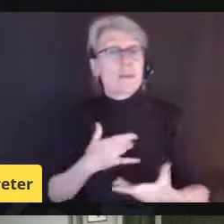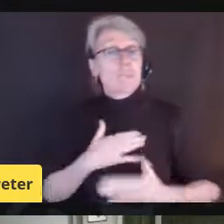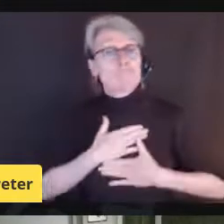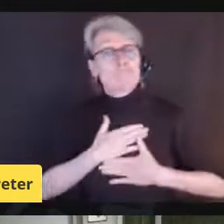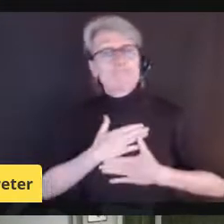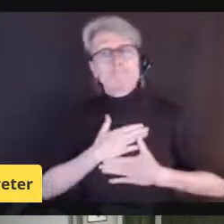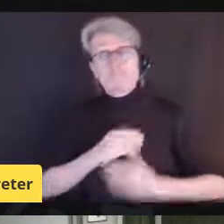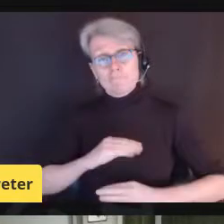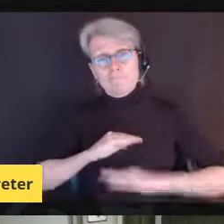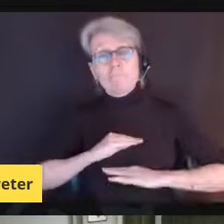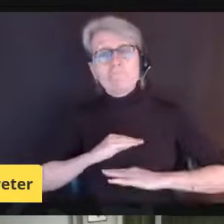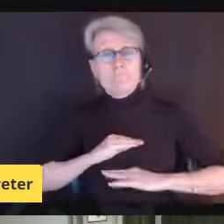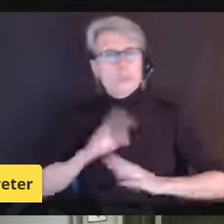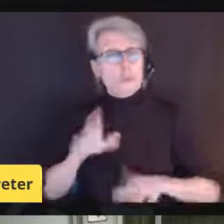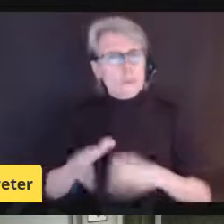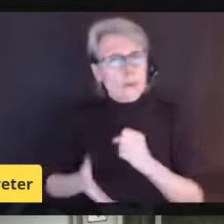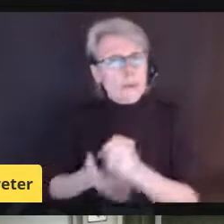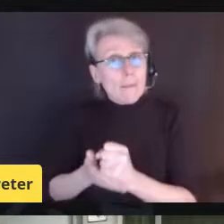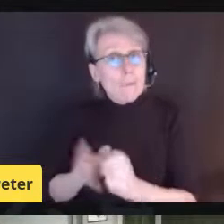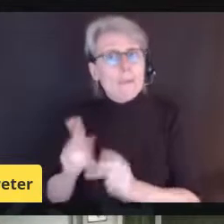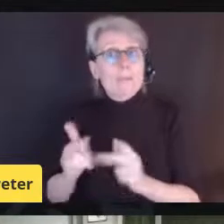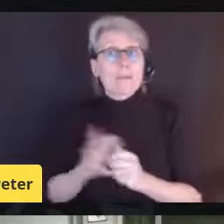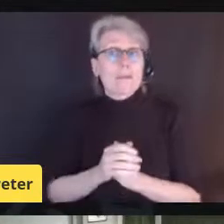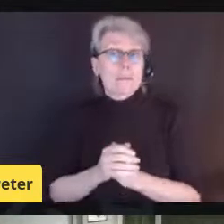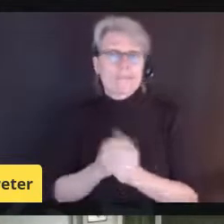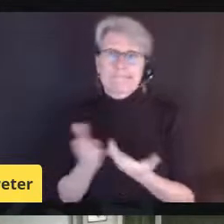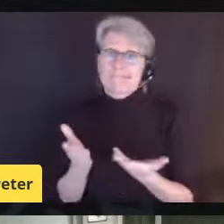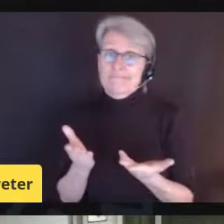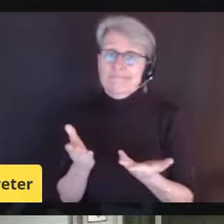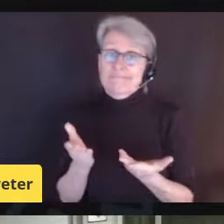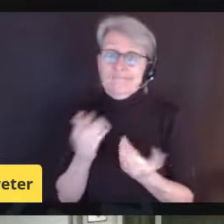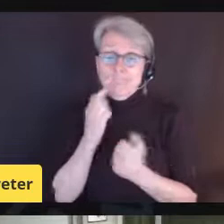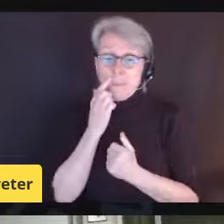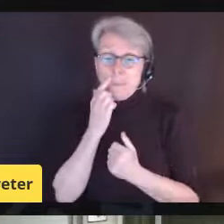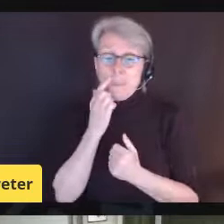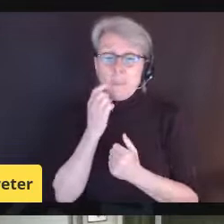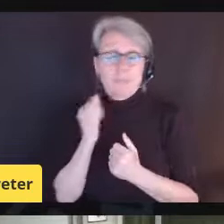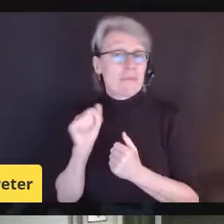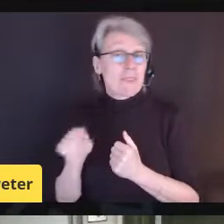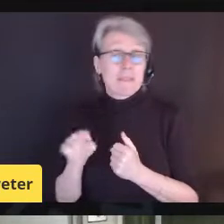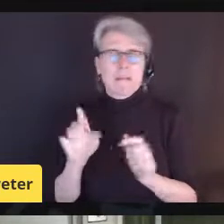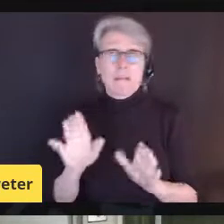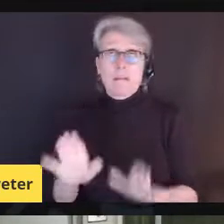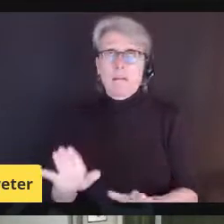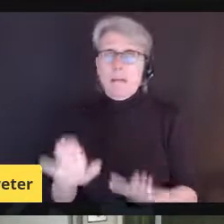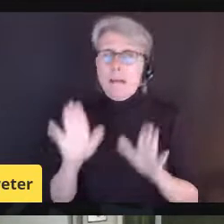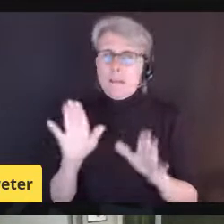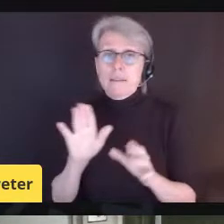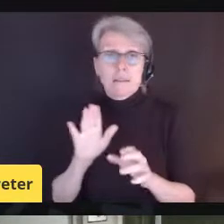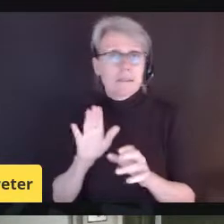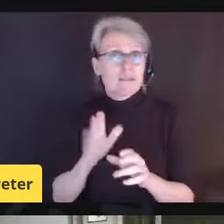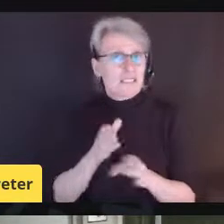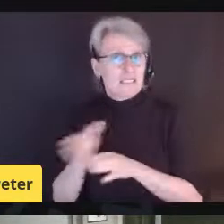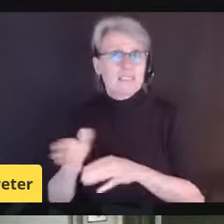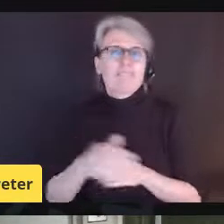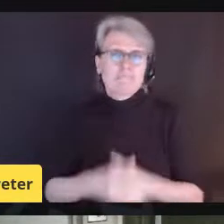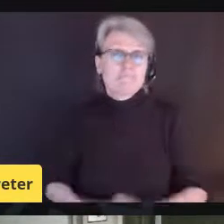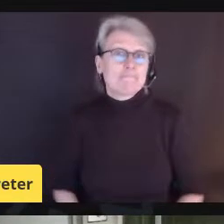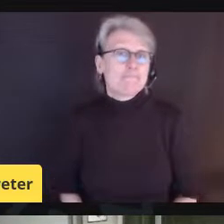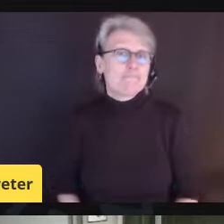to society and you want to help people, I would say this is an excellent profession to get involved in.